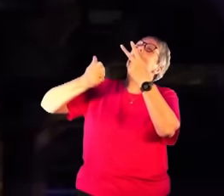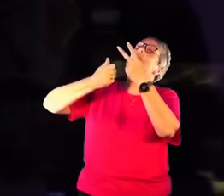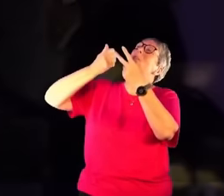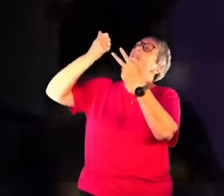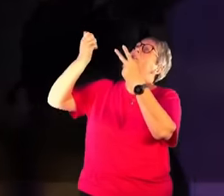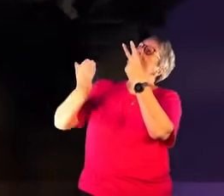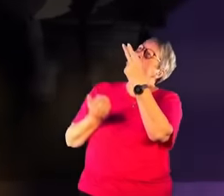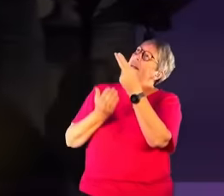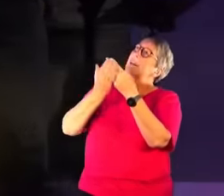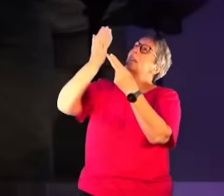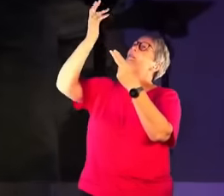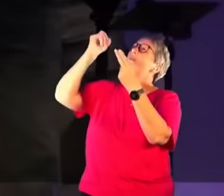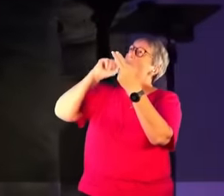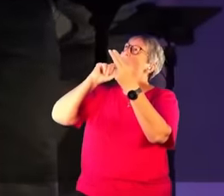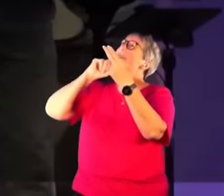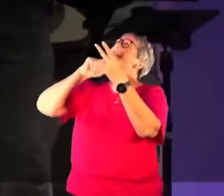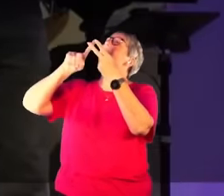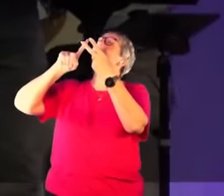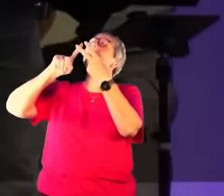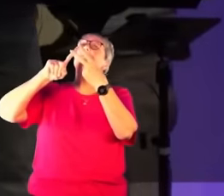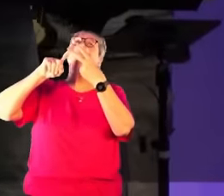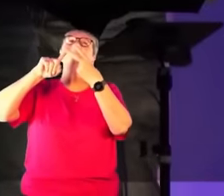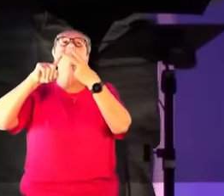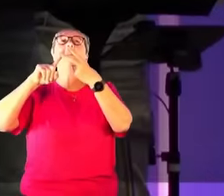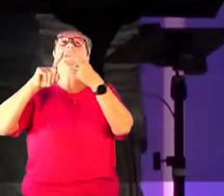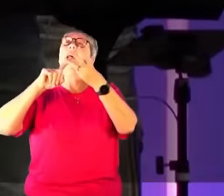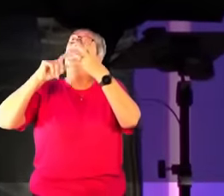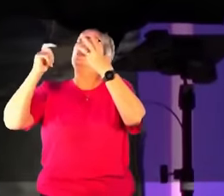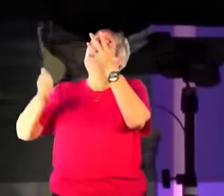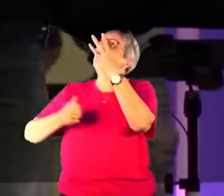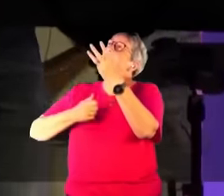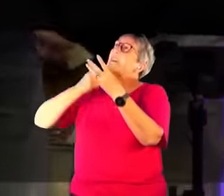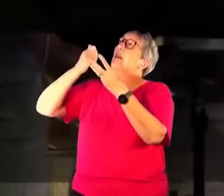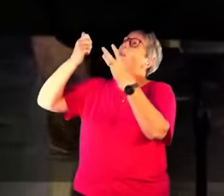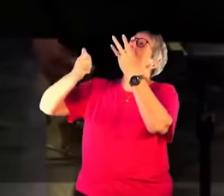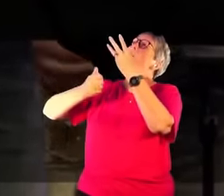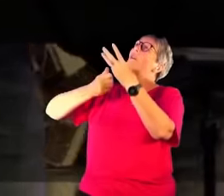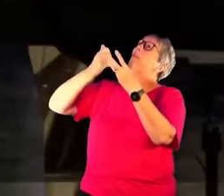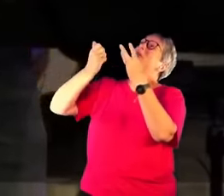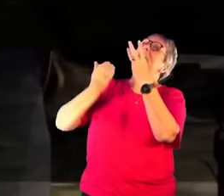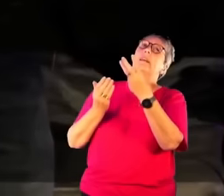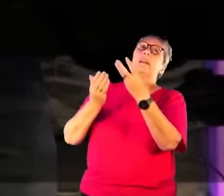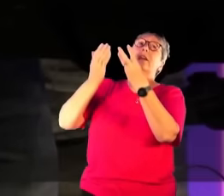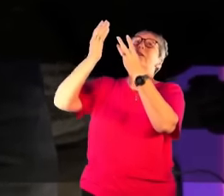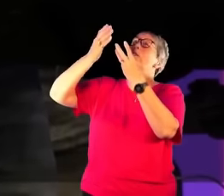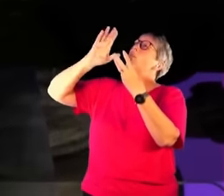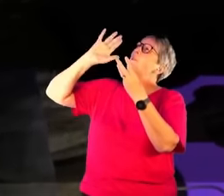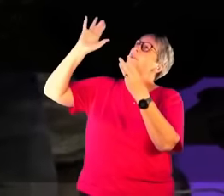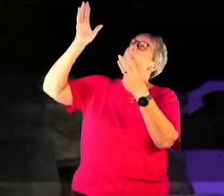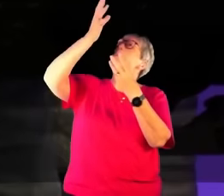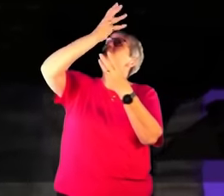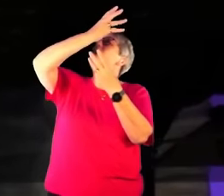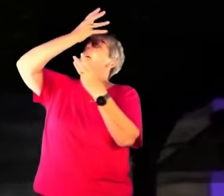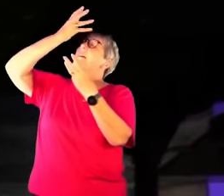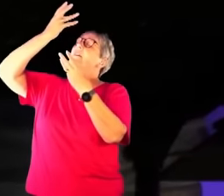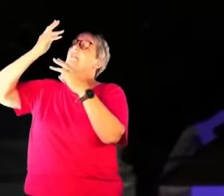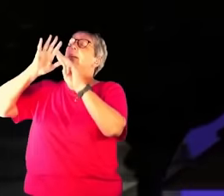giving glory to the Son, giving glory to